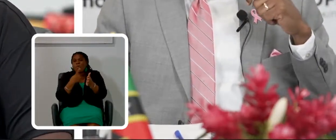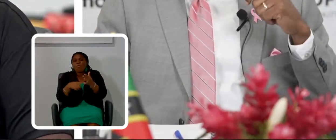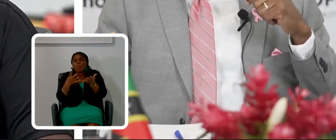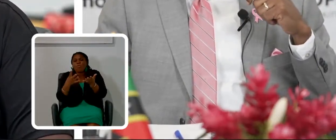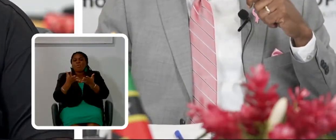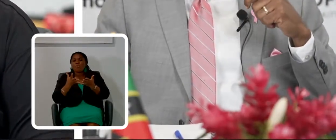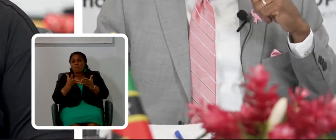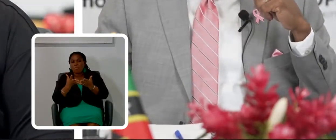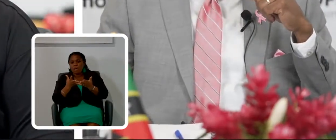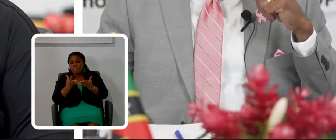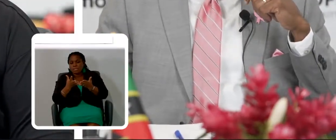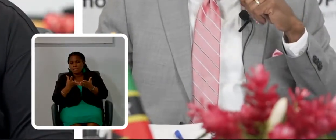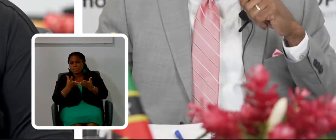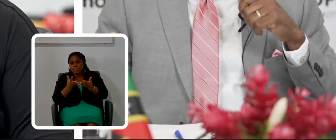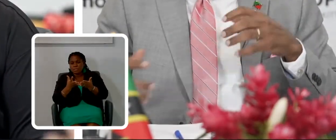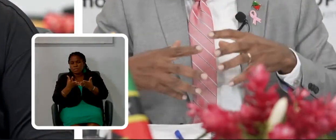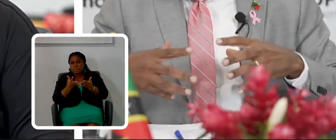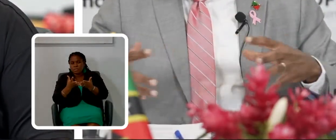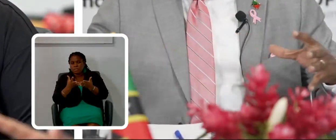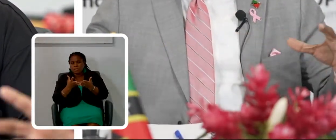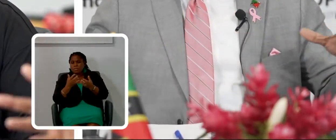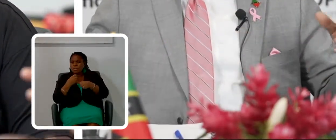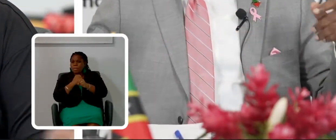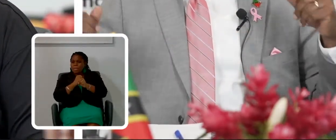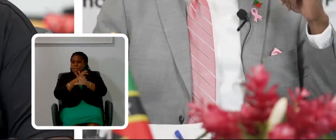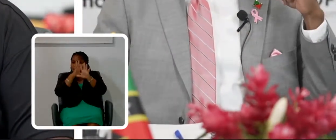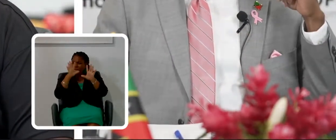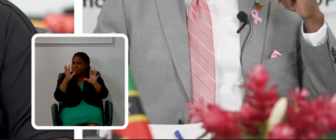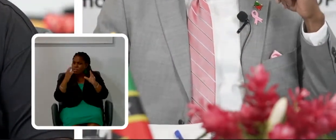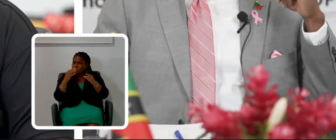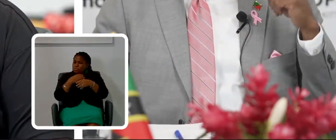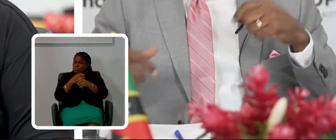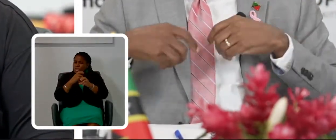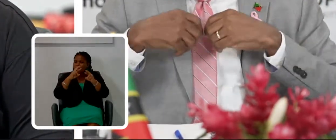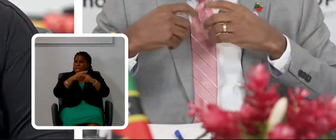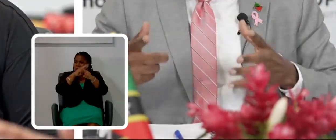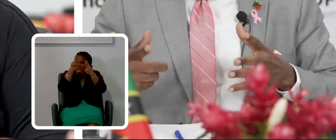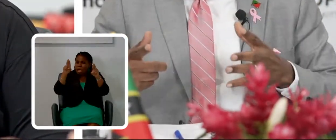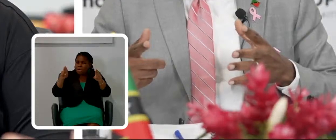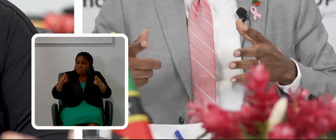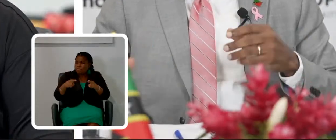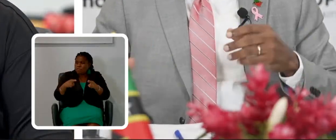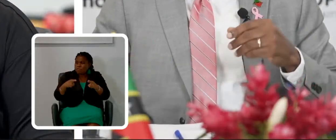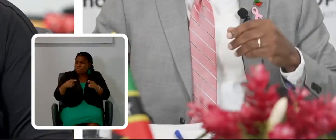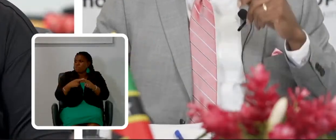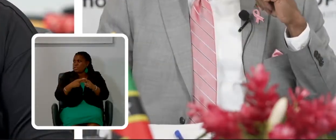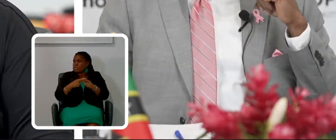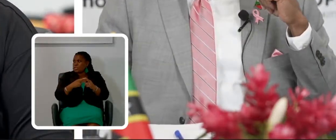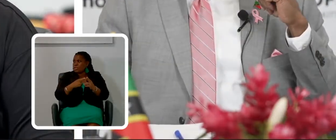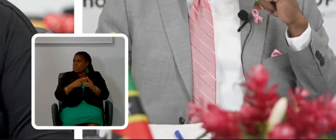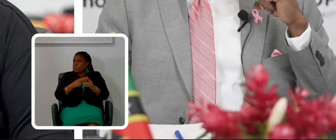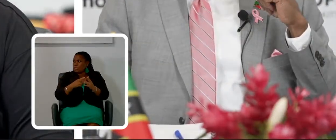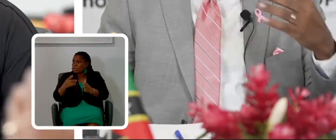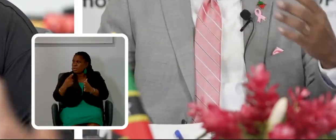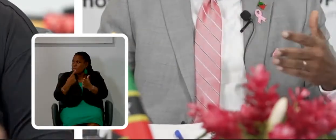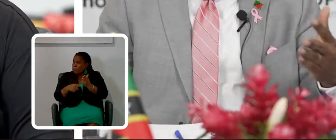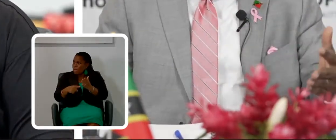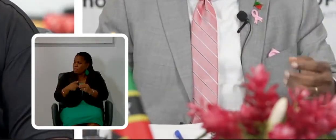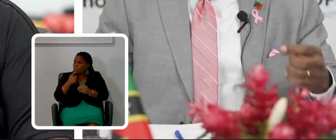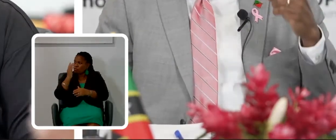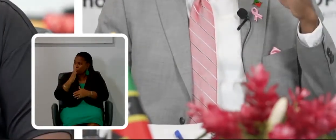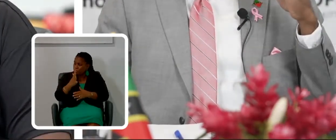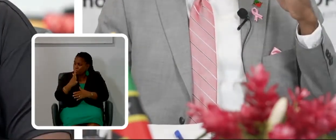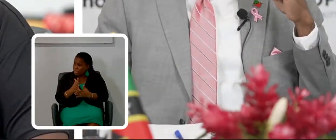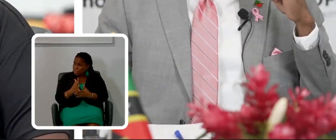to embark upon, create a regional grid of renewable energy, which I presented at one of the meetings, and I will present it to